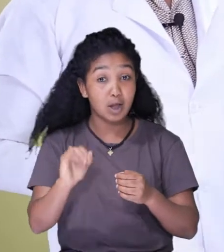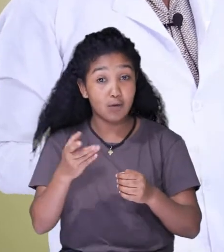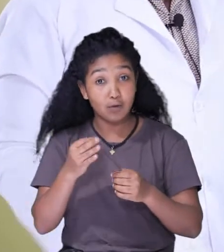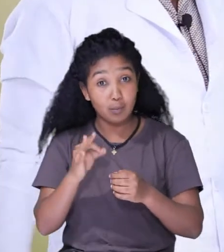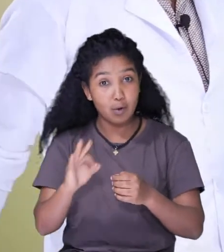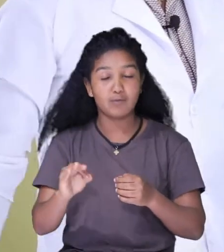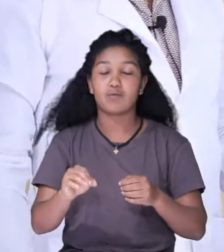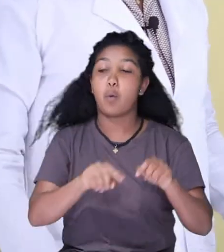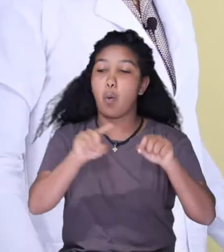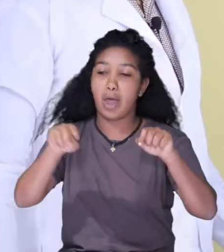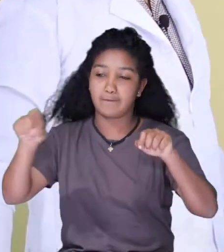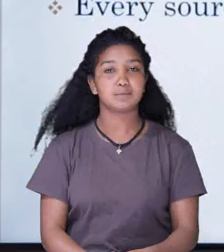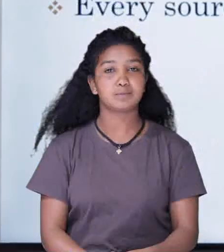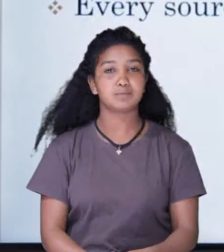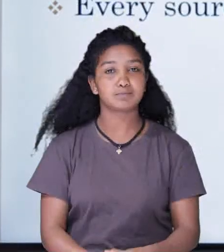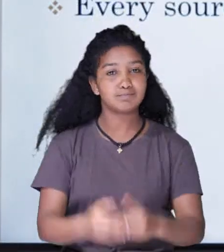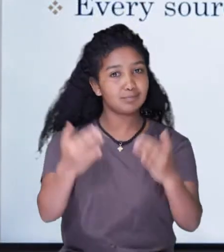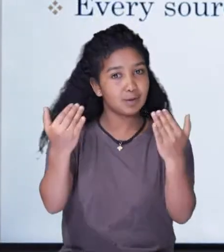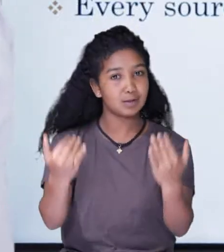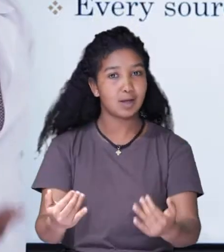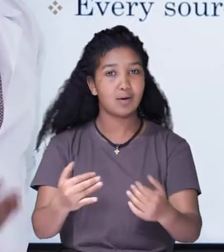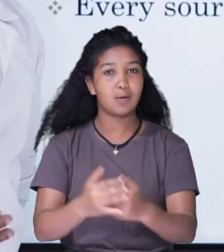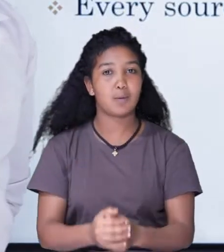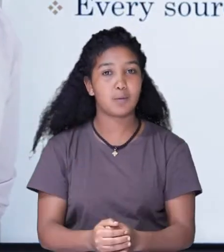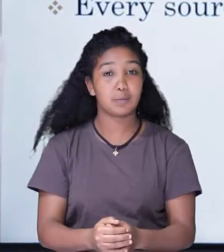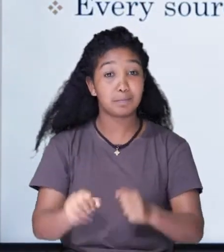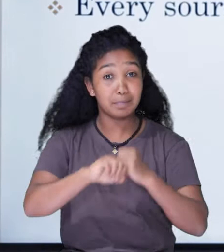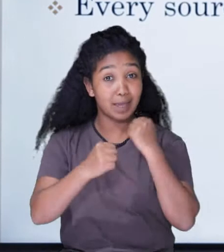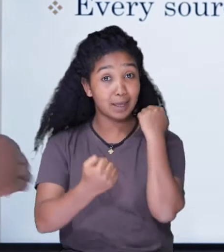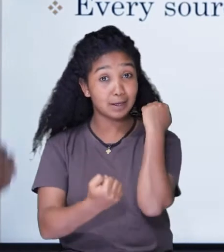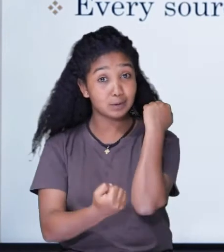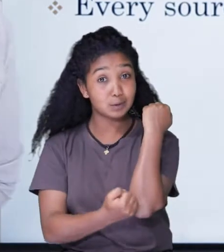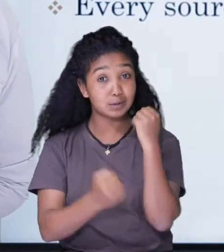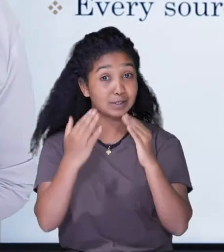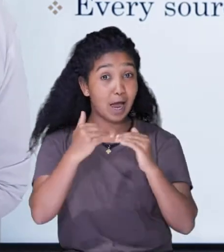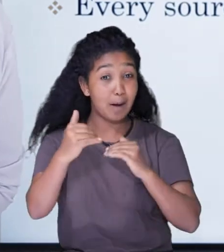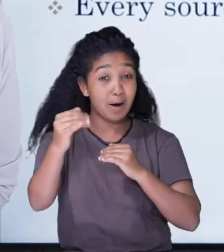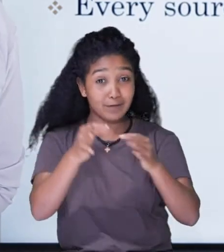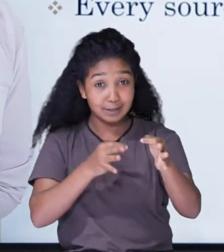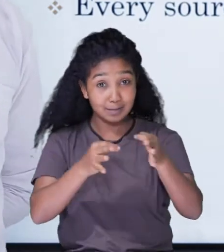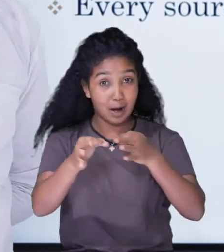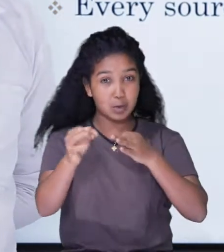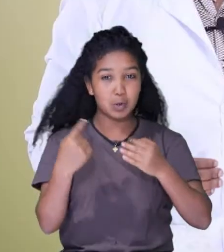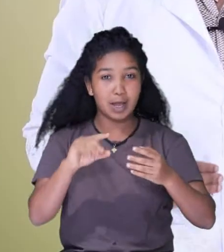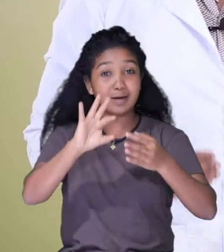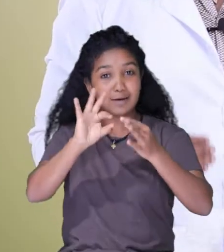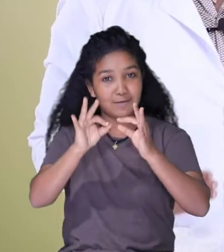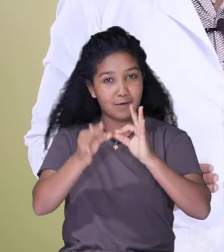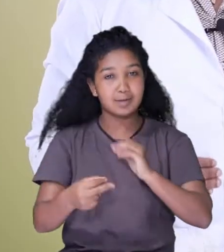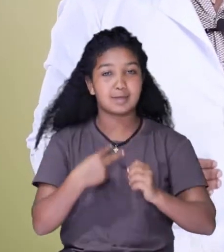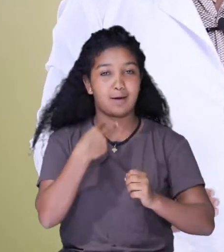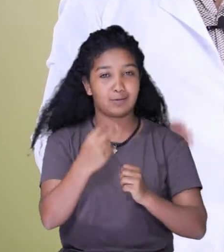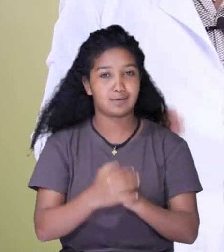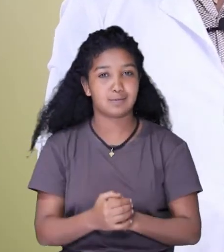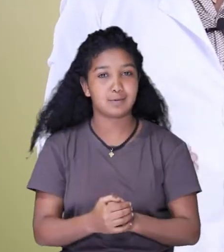of wave. Now, based on the above explanation, we can define